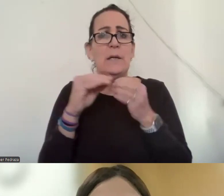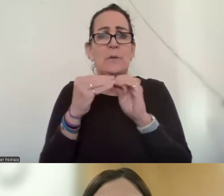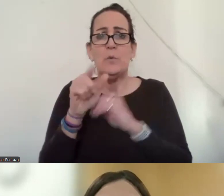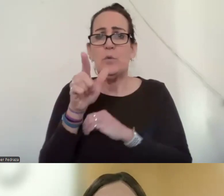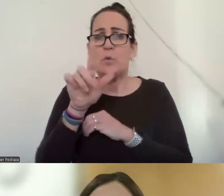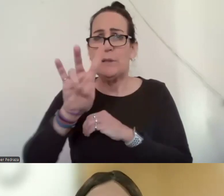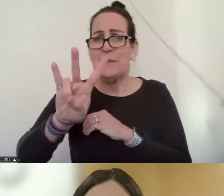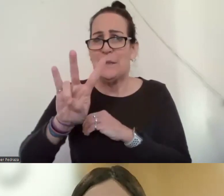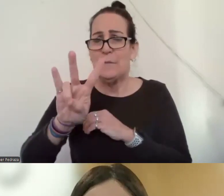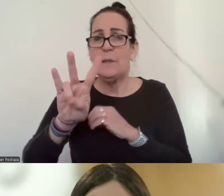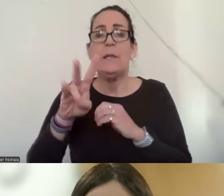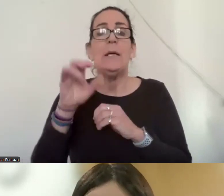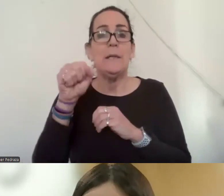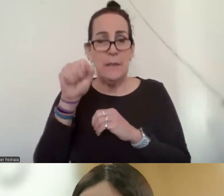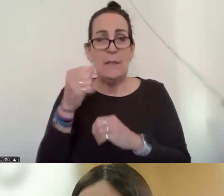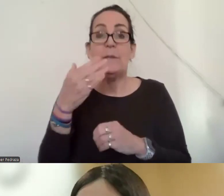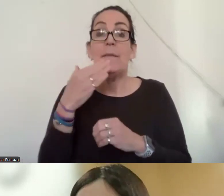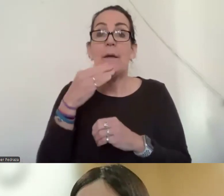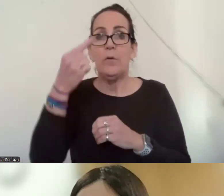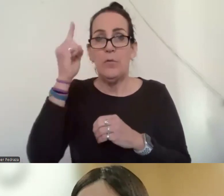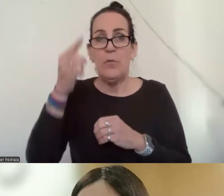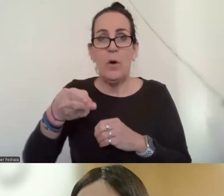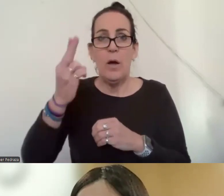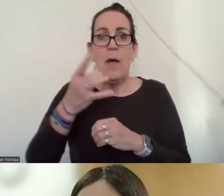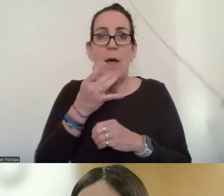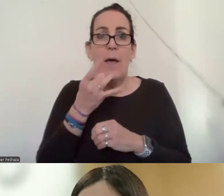just want to highlight, and thank you for highlighting the